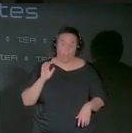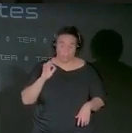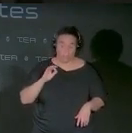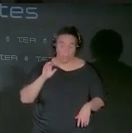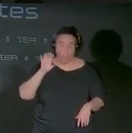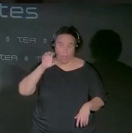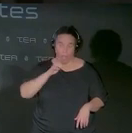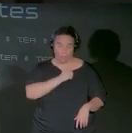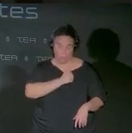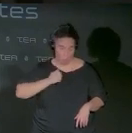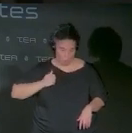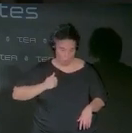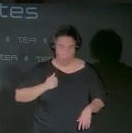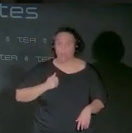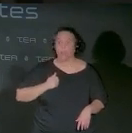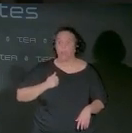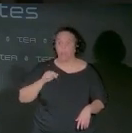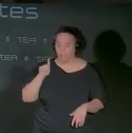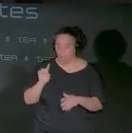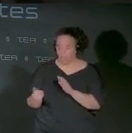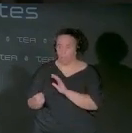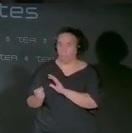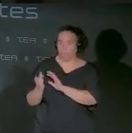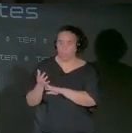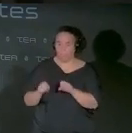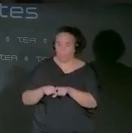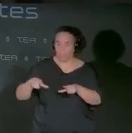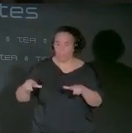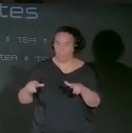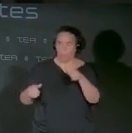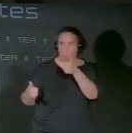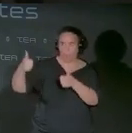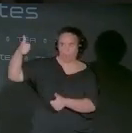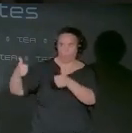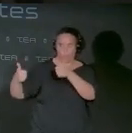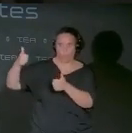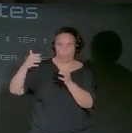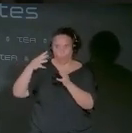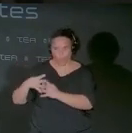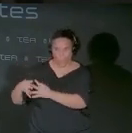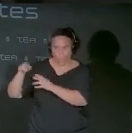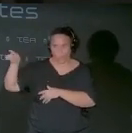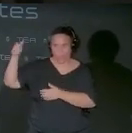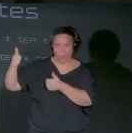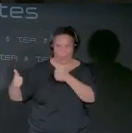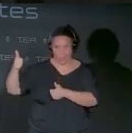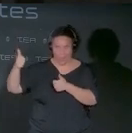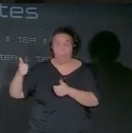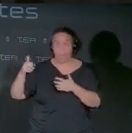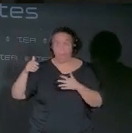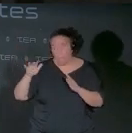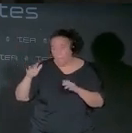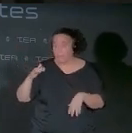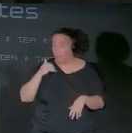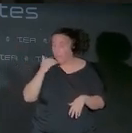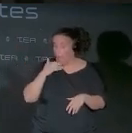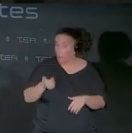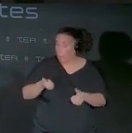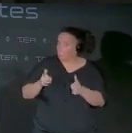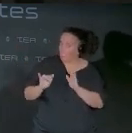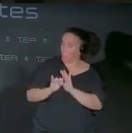Yeah, there is something. So maybe there is some you know, place in Europe also to work around also those